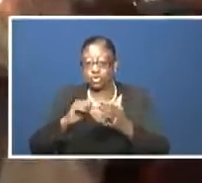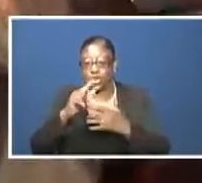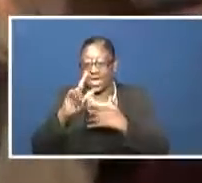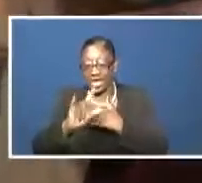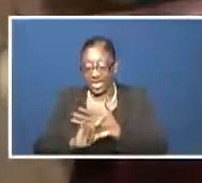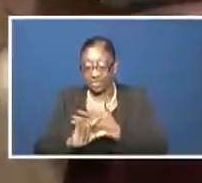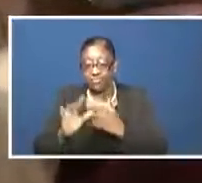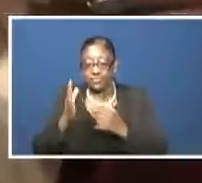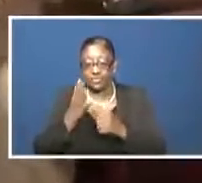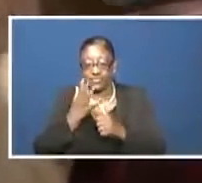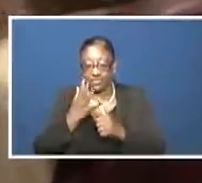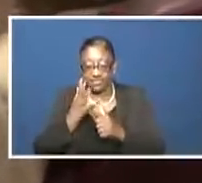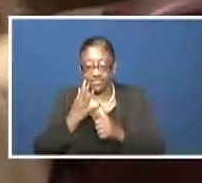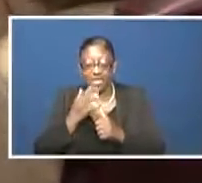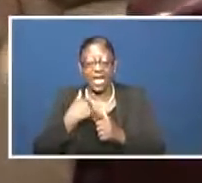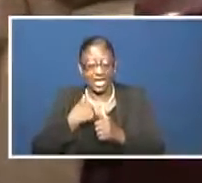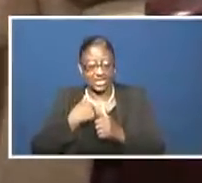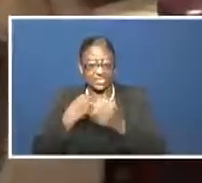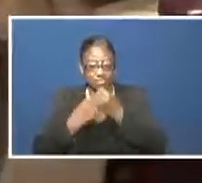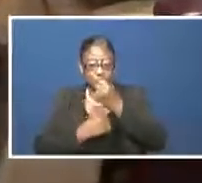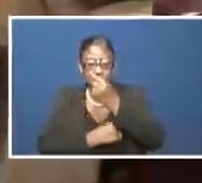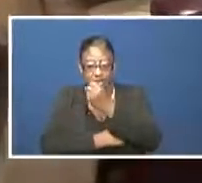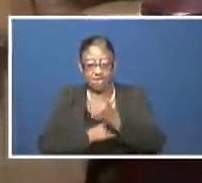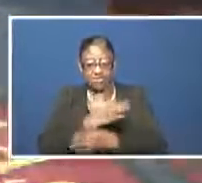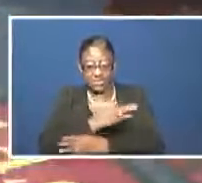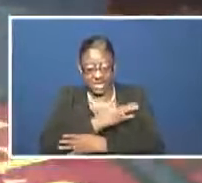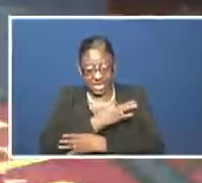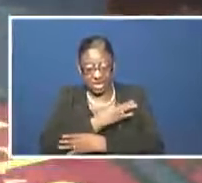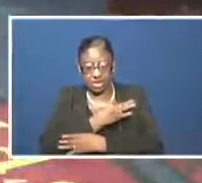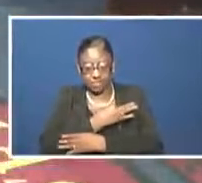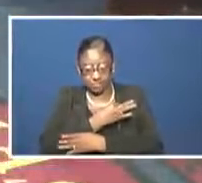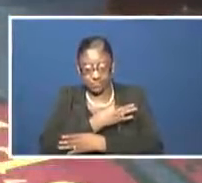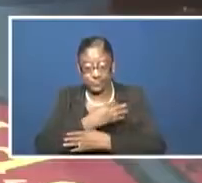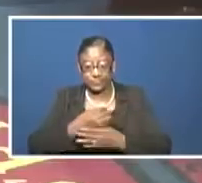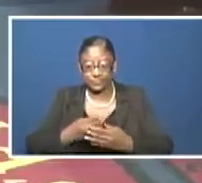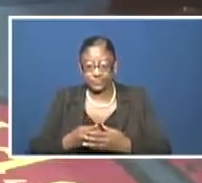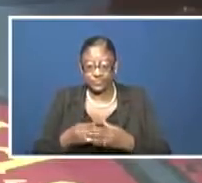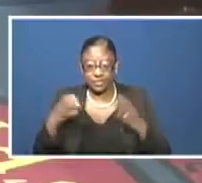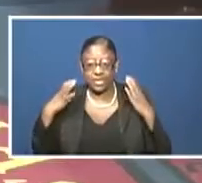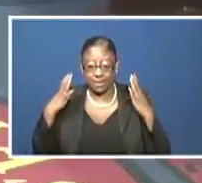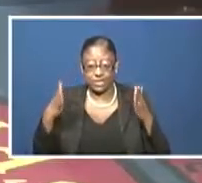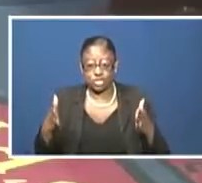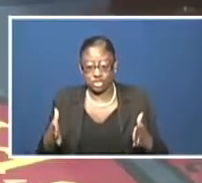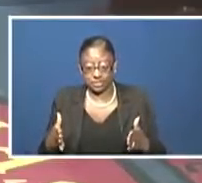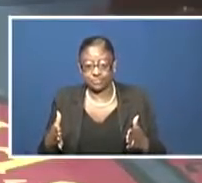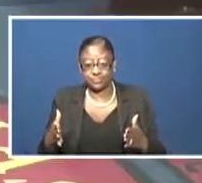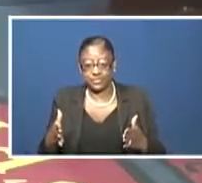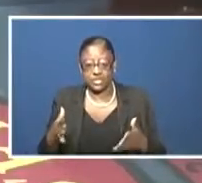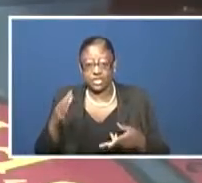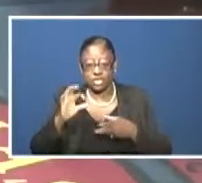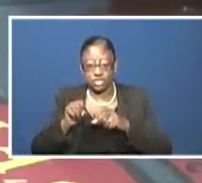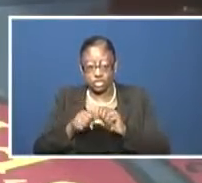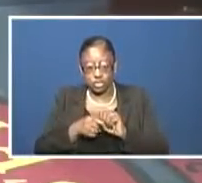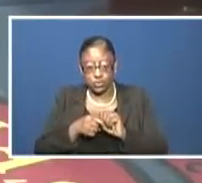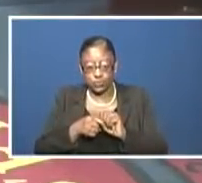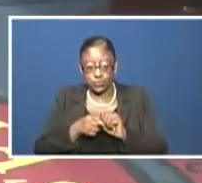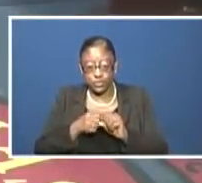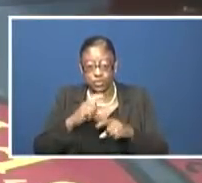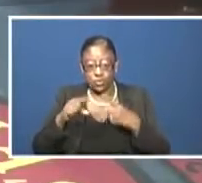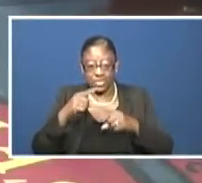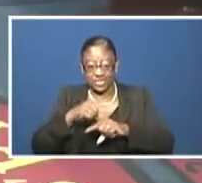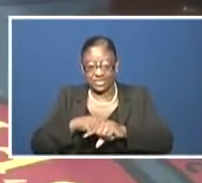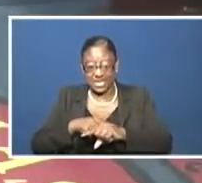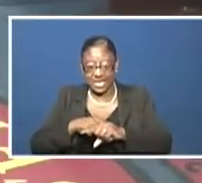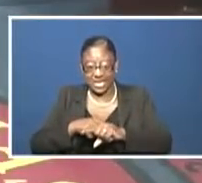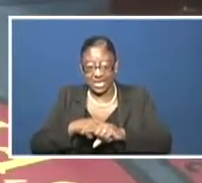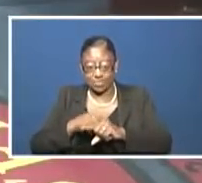support Clayton Fernando to be commissioner. Okay? And so when the time came,